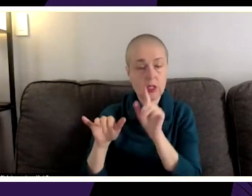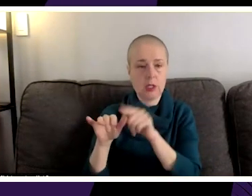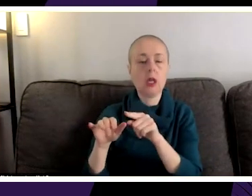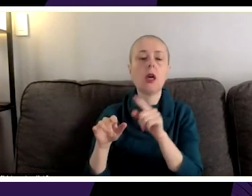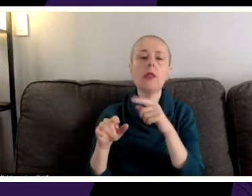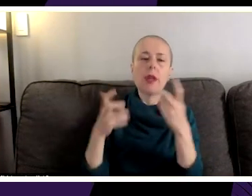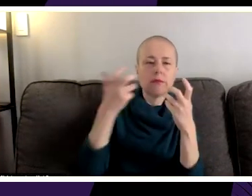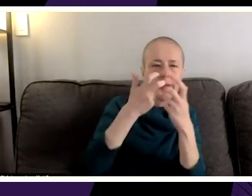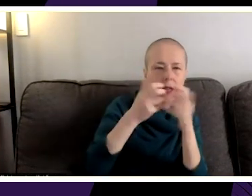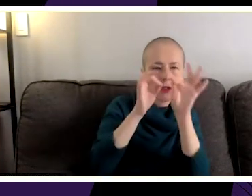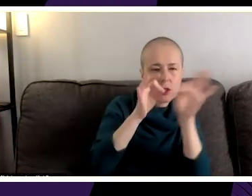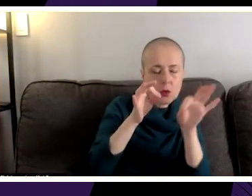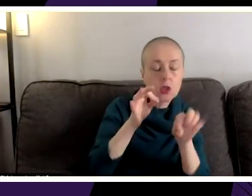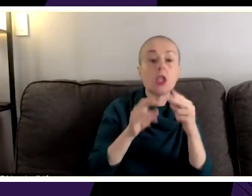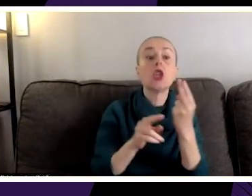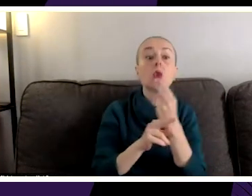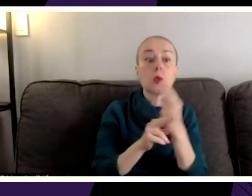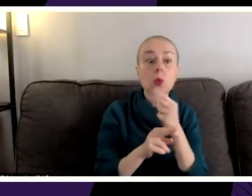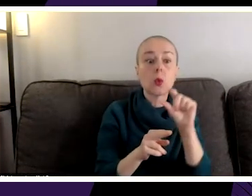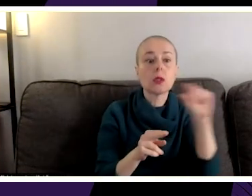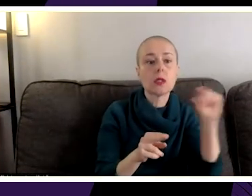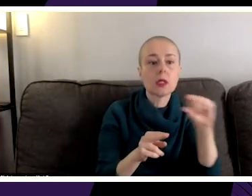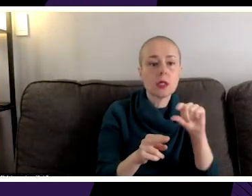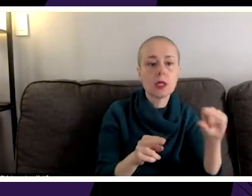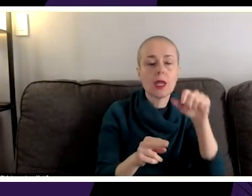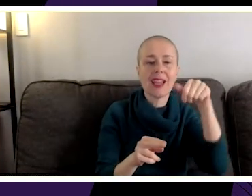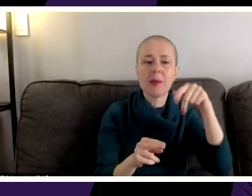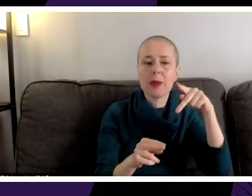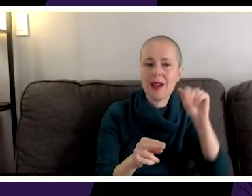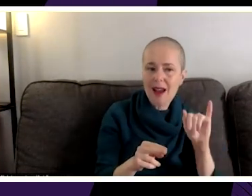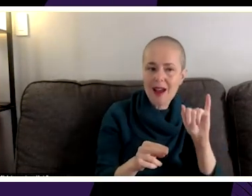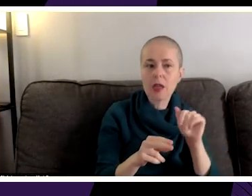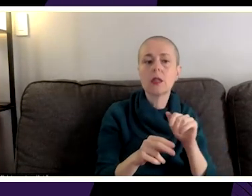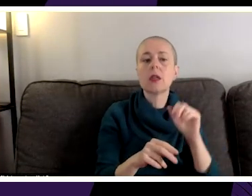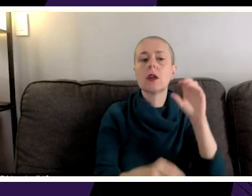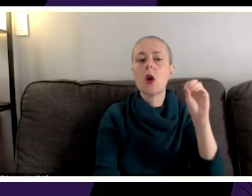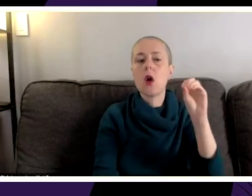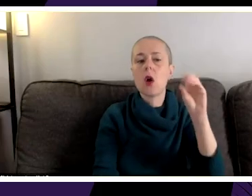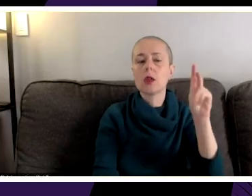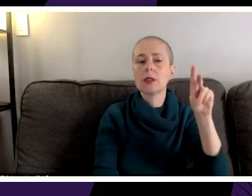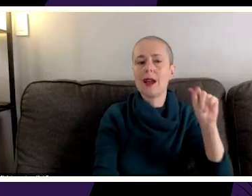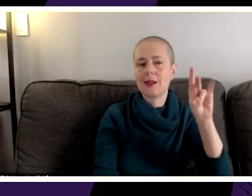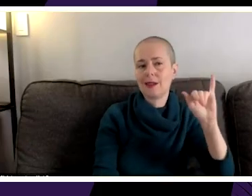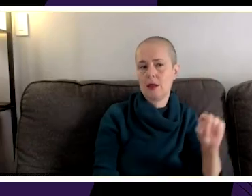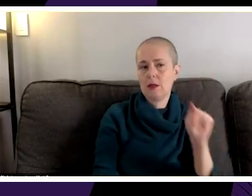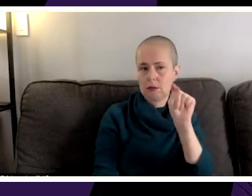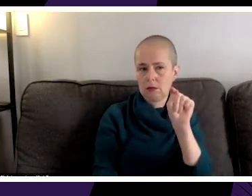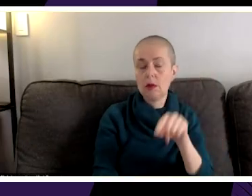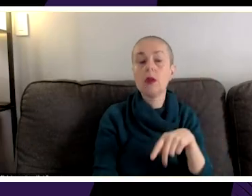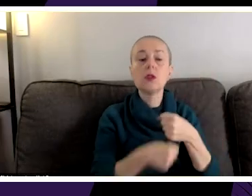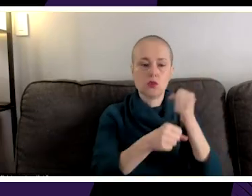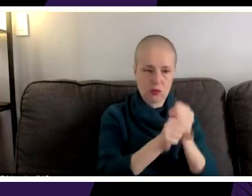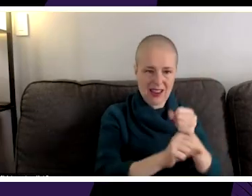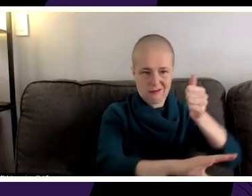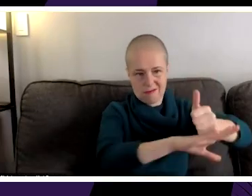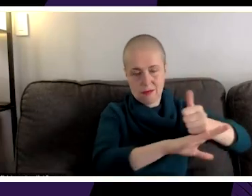languages, and then it uses OctaKit GitHub API to create an issue. One thing to note here is that this